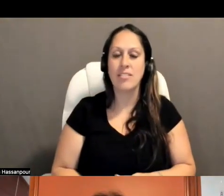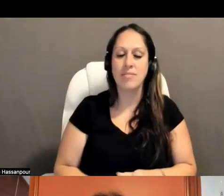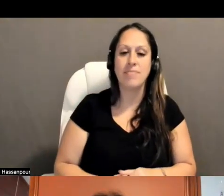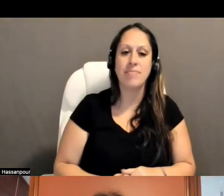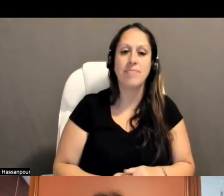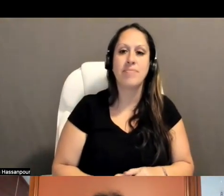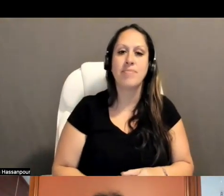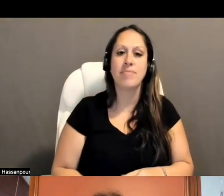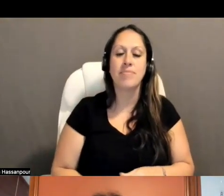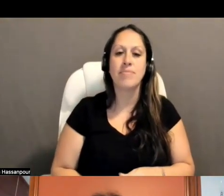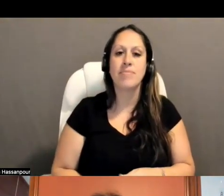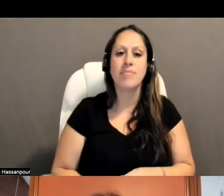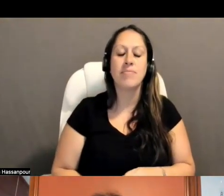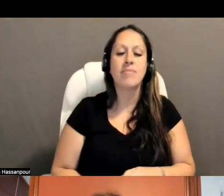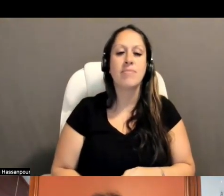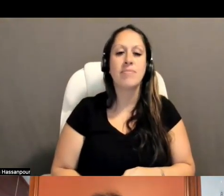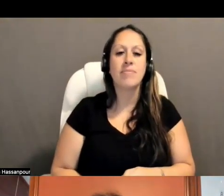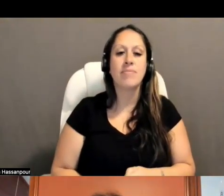Yeah.